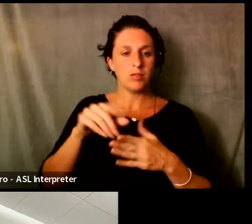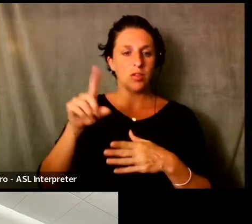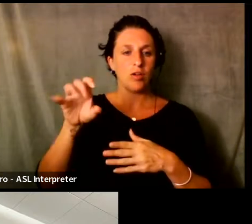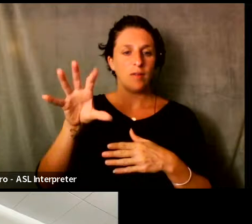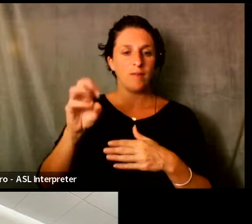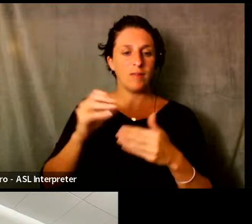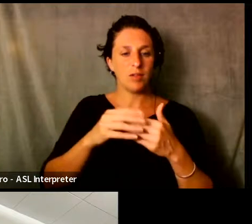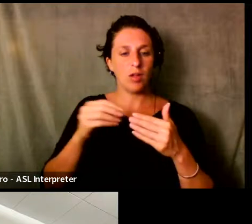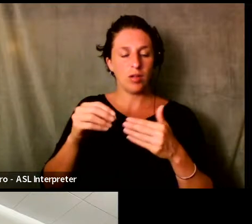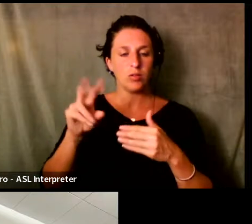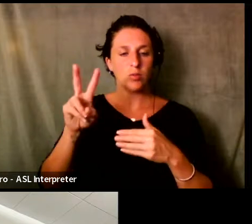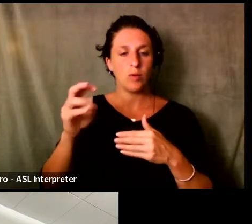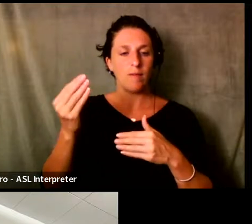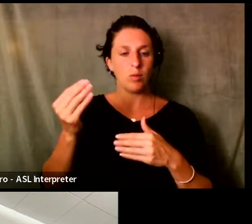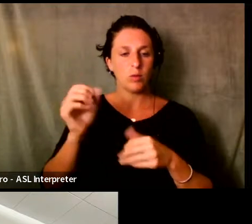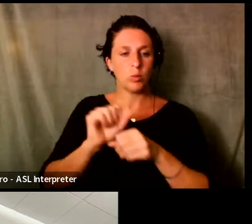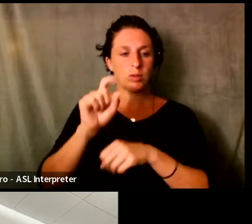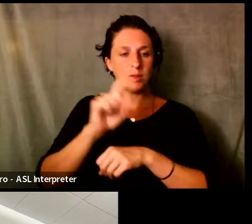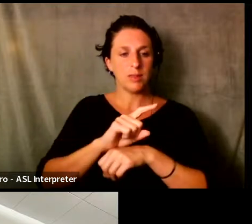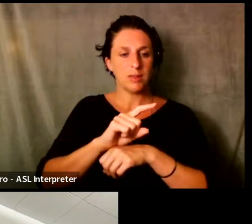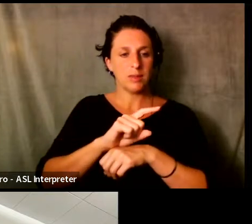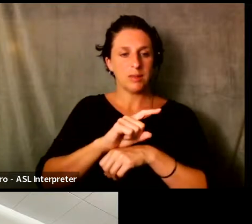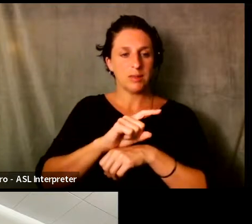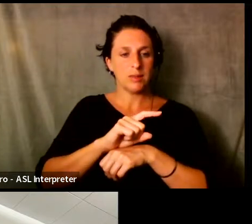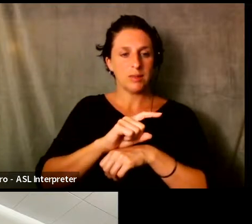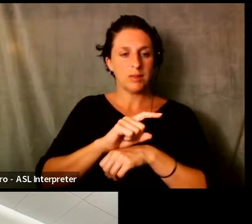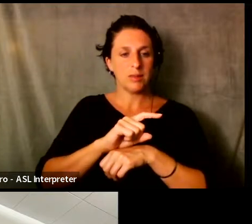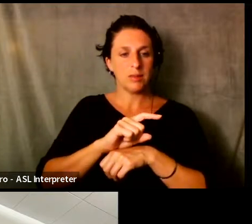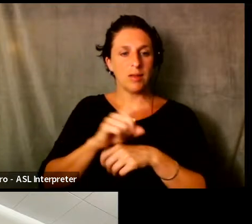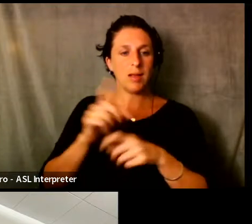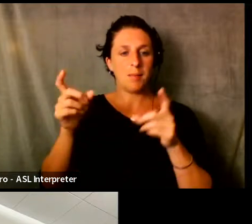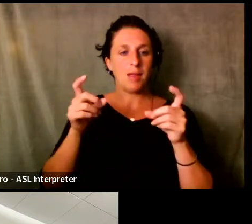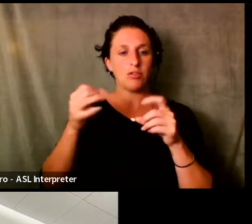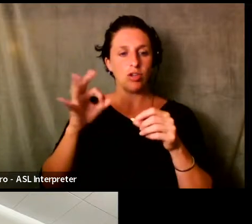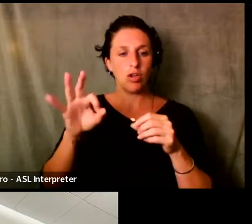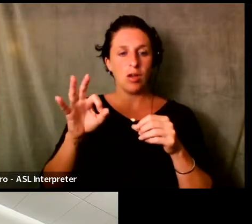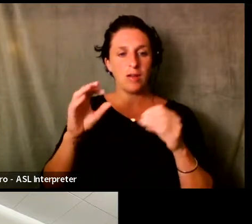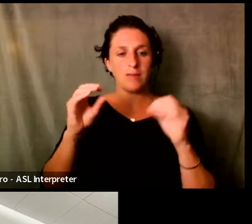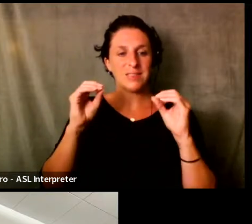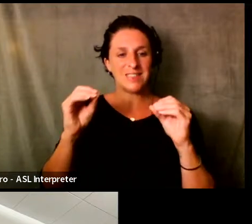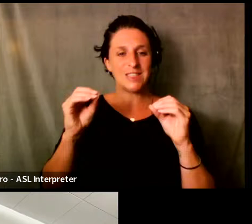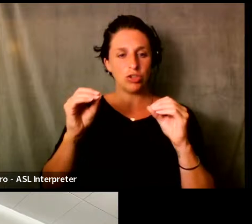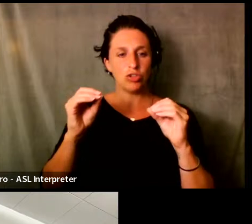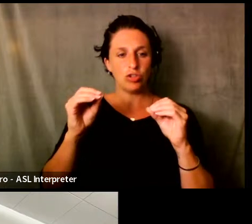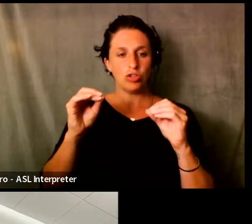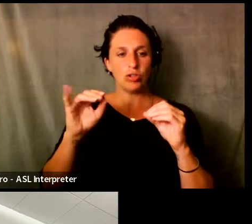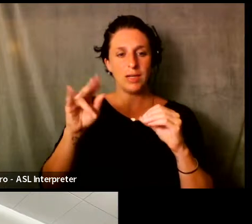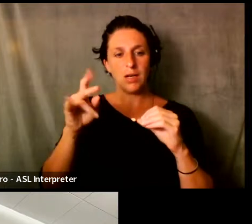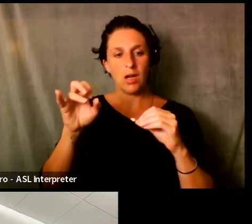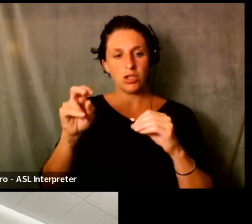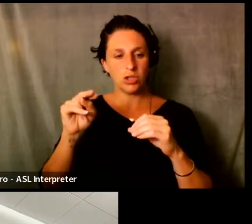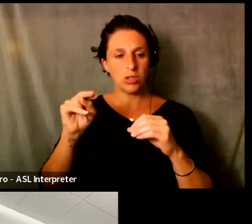$181,150, 214 workdays. Savvy Hopkins, Manager of Teacher Induction and Professional Learning,